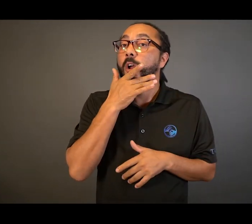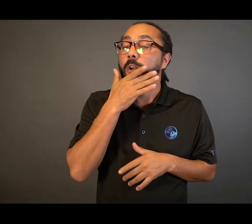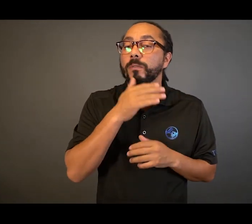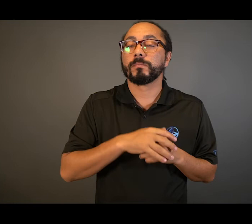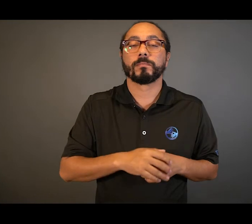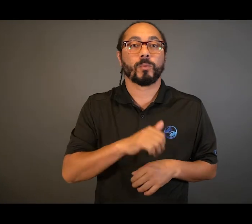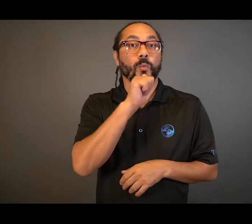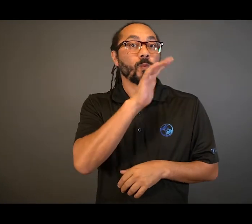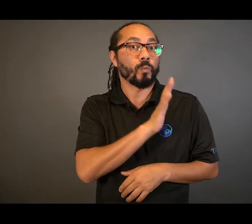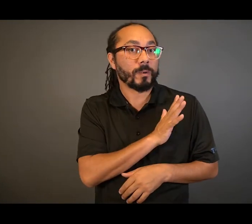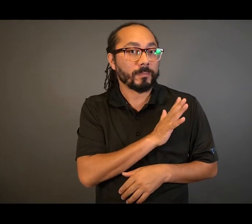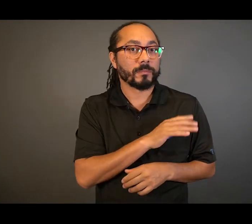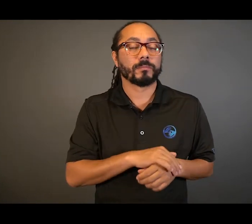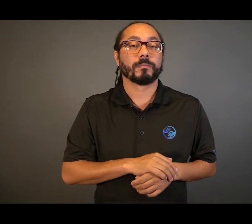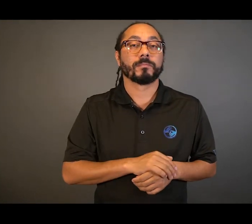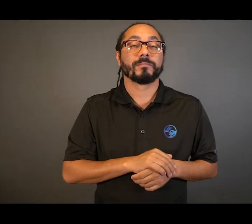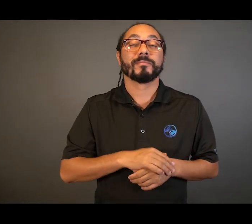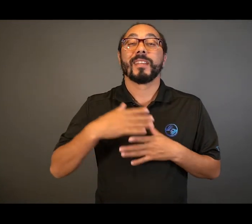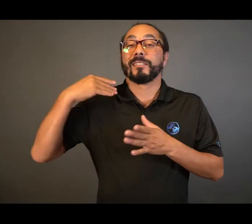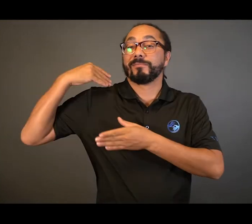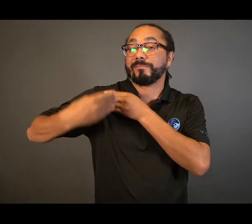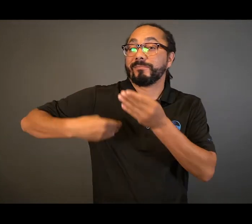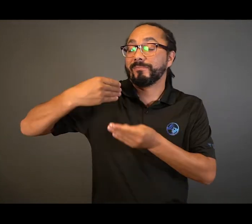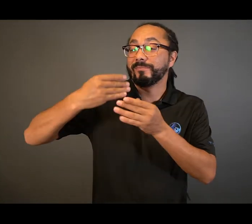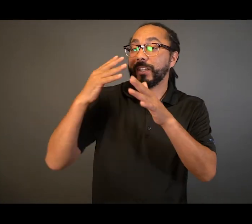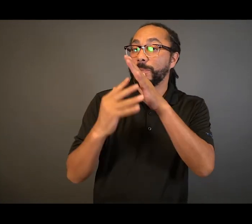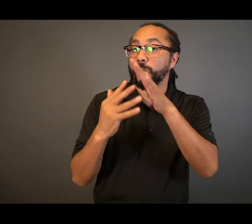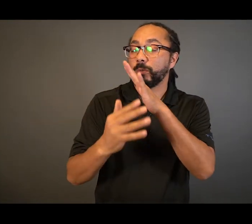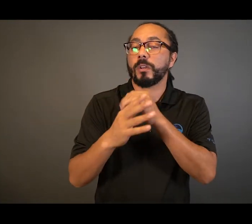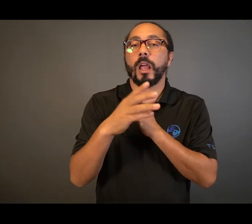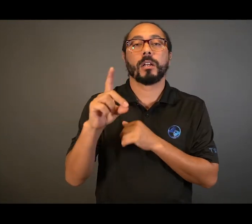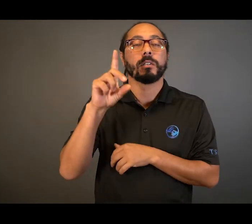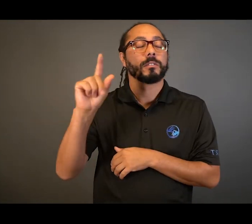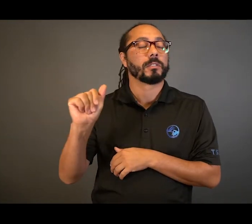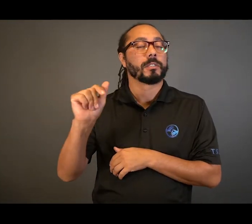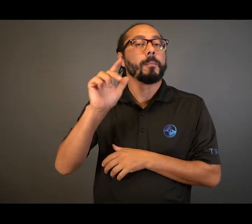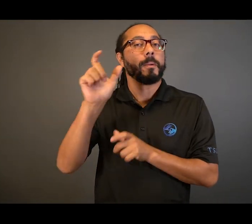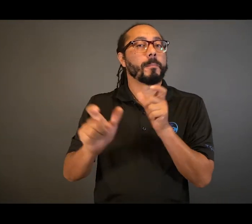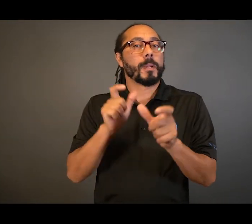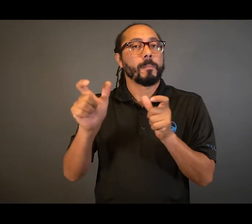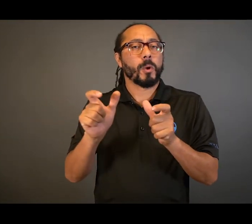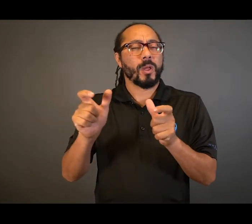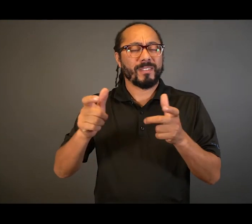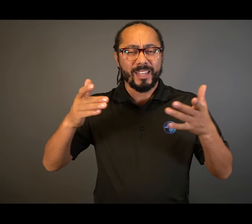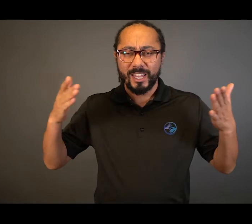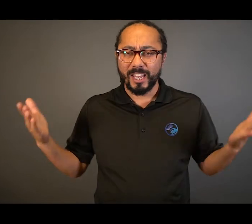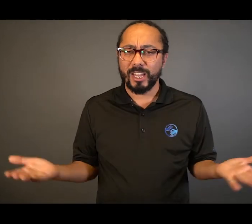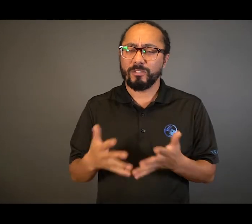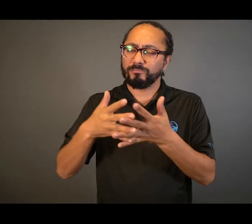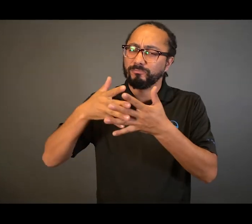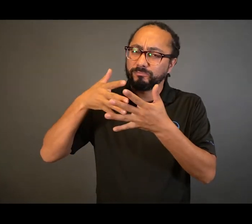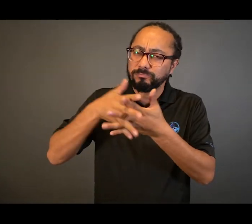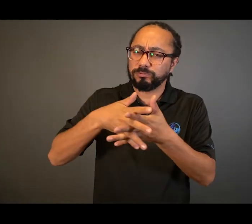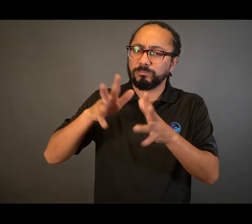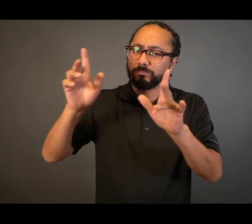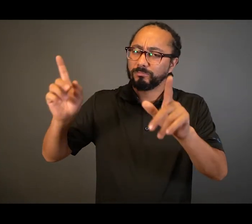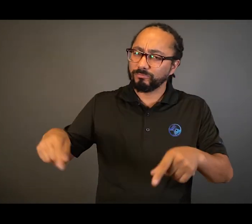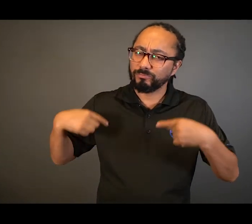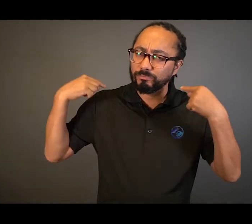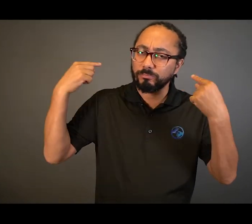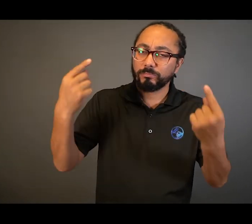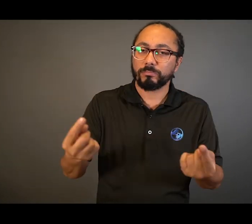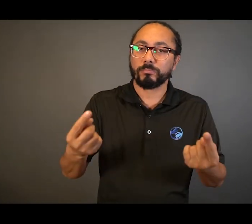of color, women, multi-generational immigrants, and disabled people were always